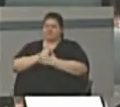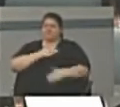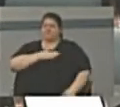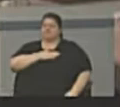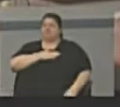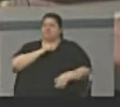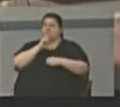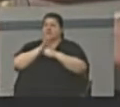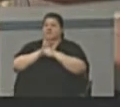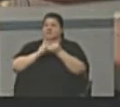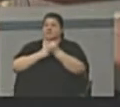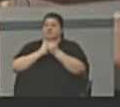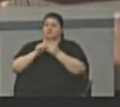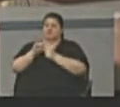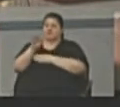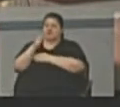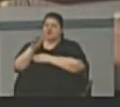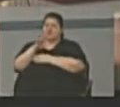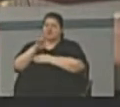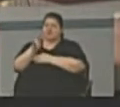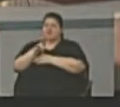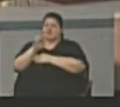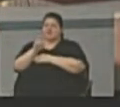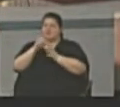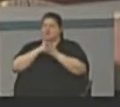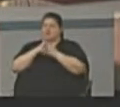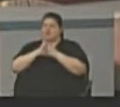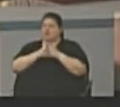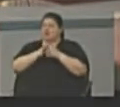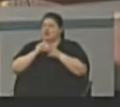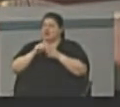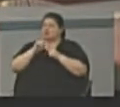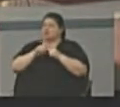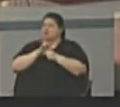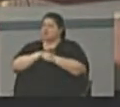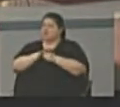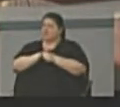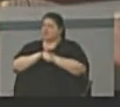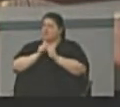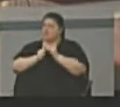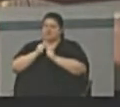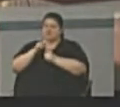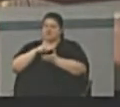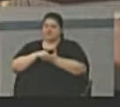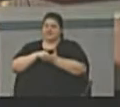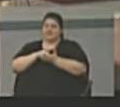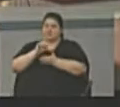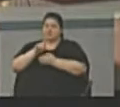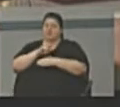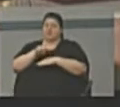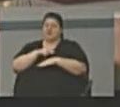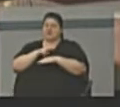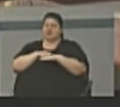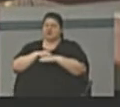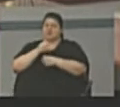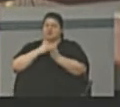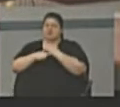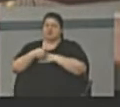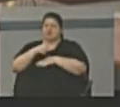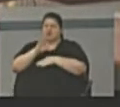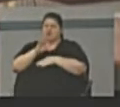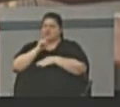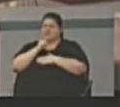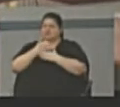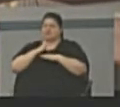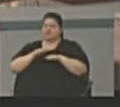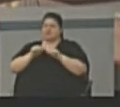I pledge allegiance to the flag of the United States of America and to the republic for which it stands, one nation, under